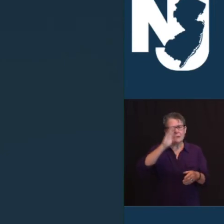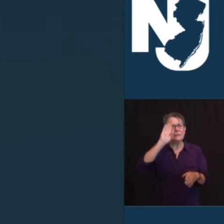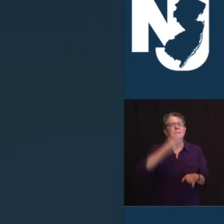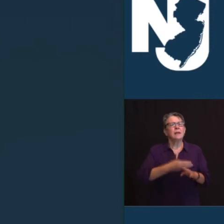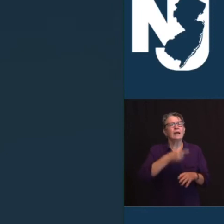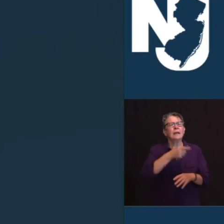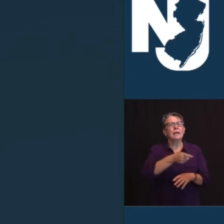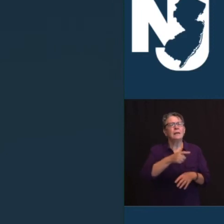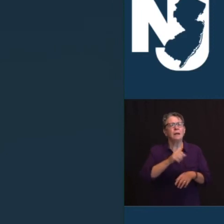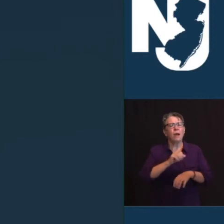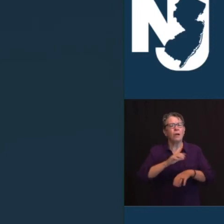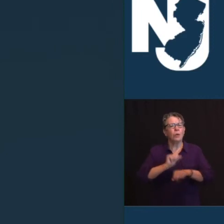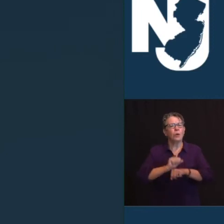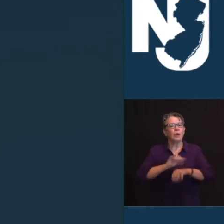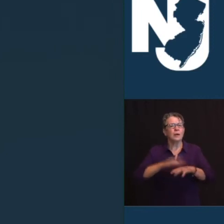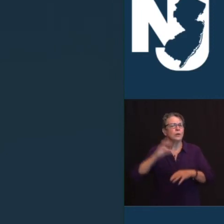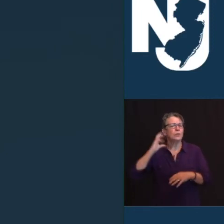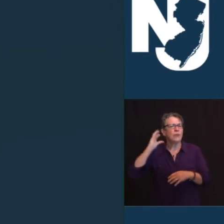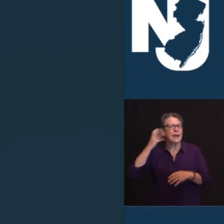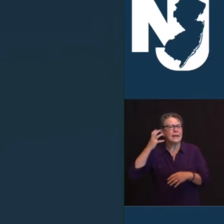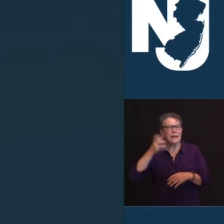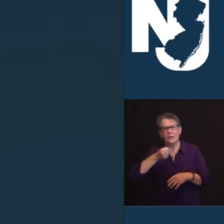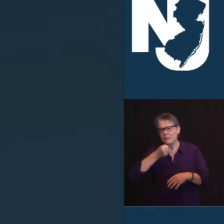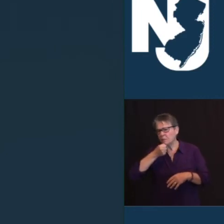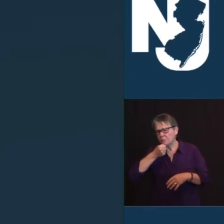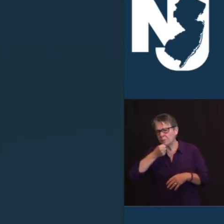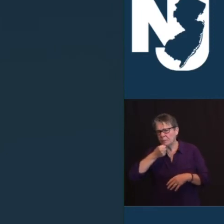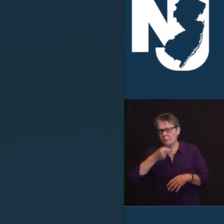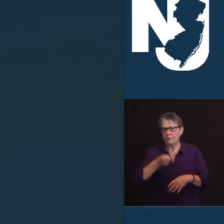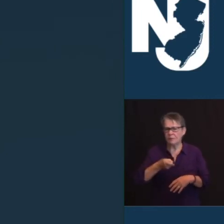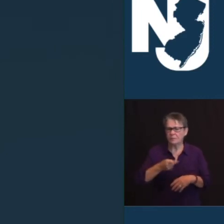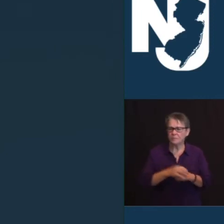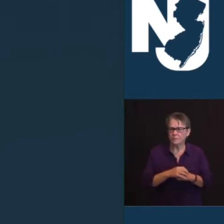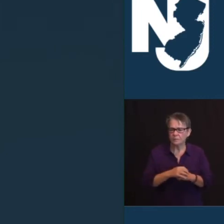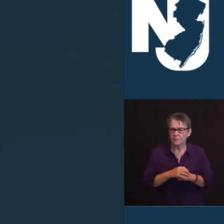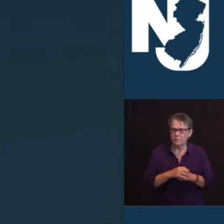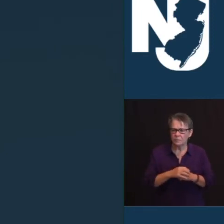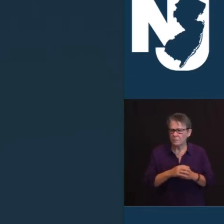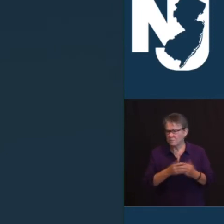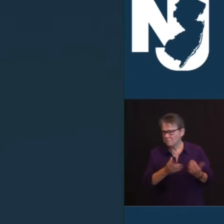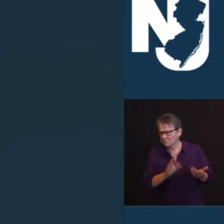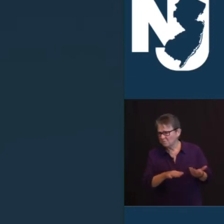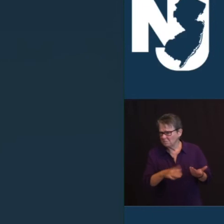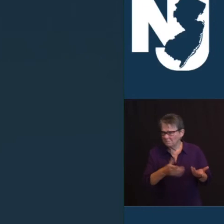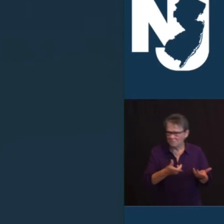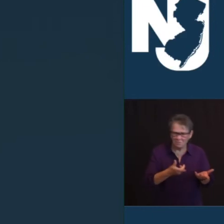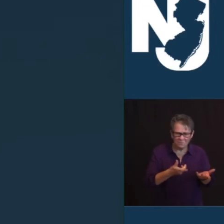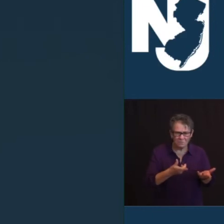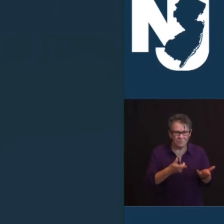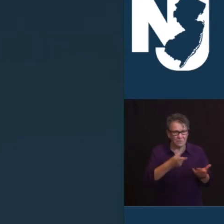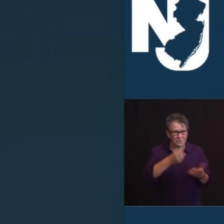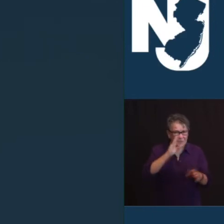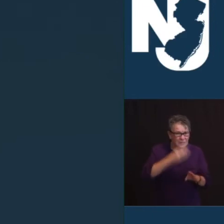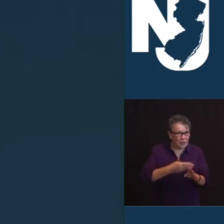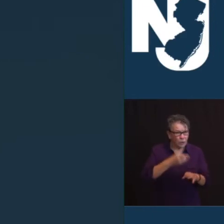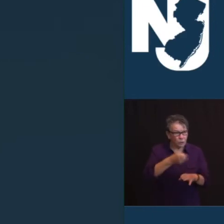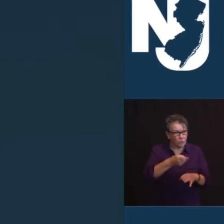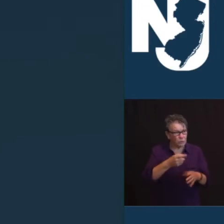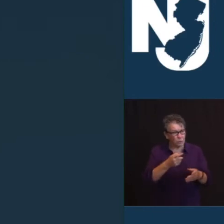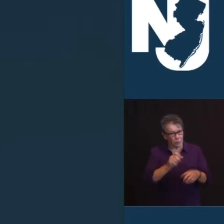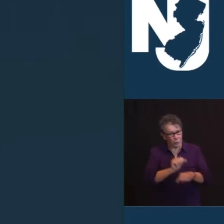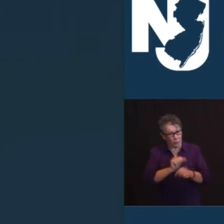I said to Eric, this sounds like something a mom would say. I said to Eric, did he go by Ted? And he said, yeah, he did go by Ted to